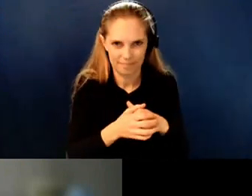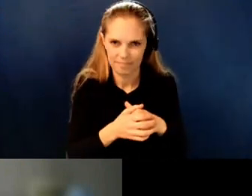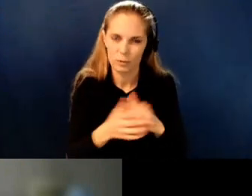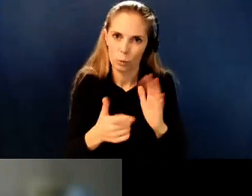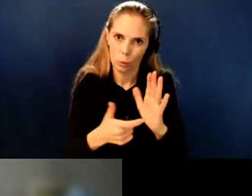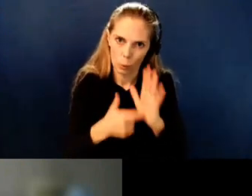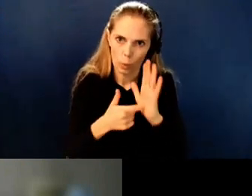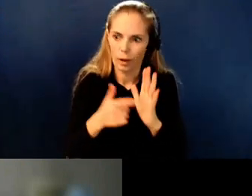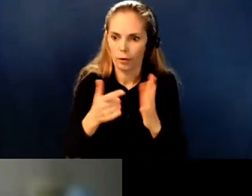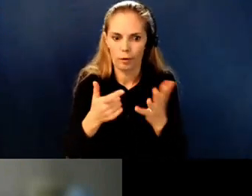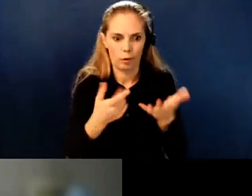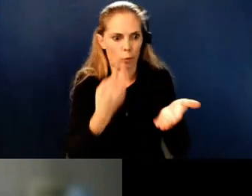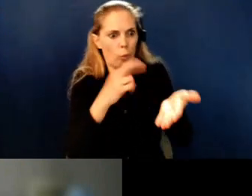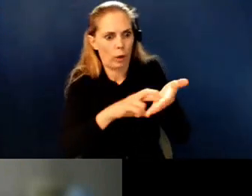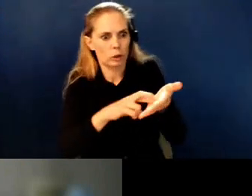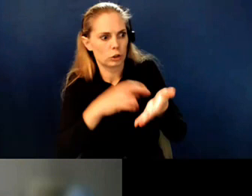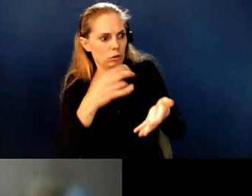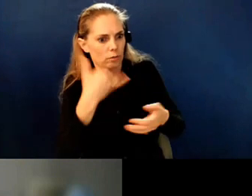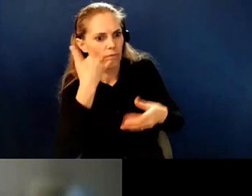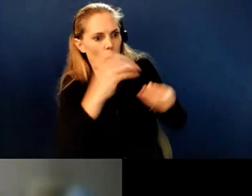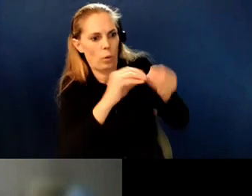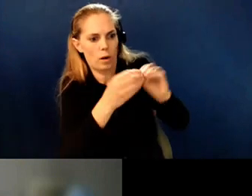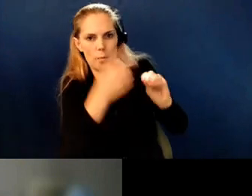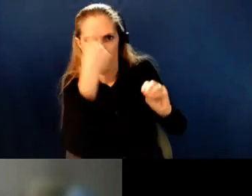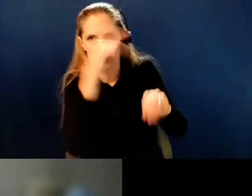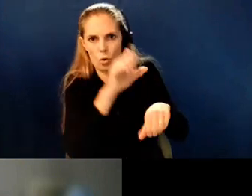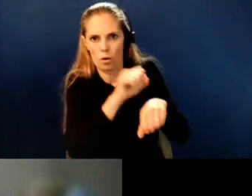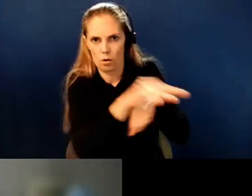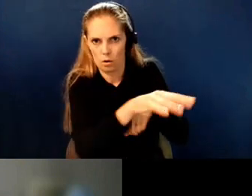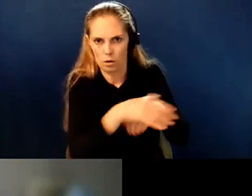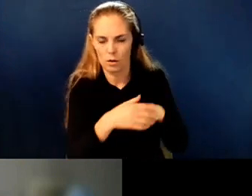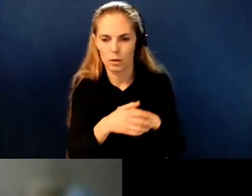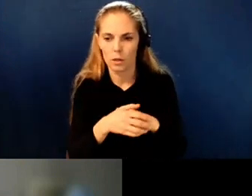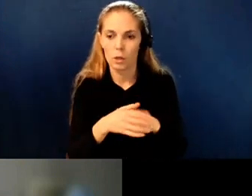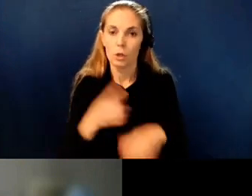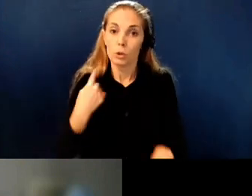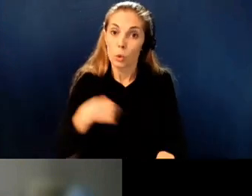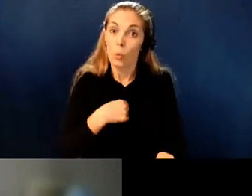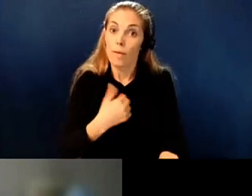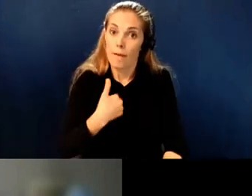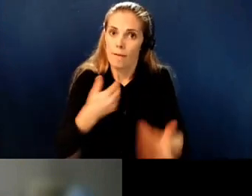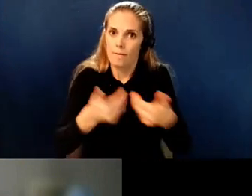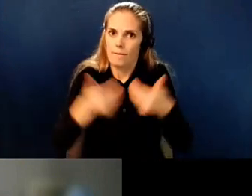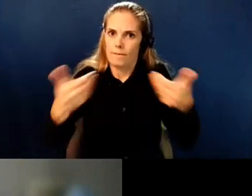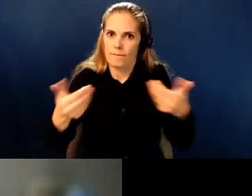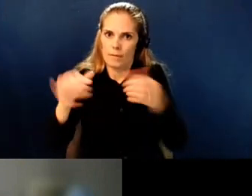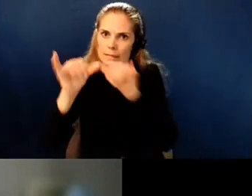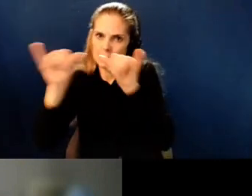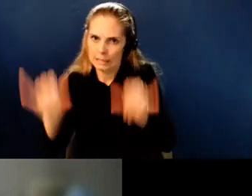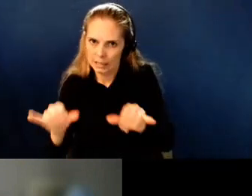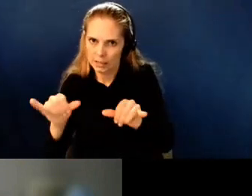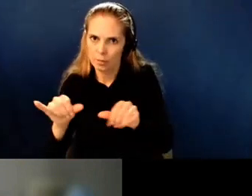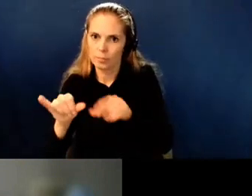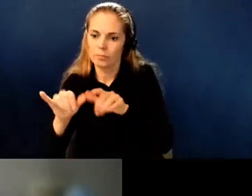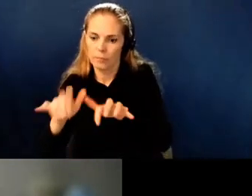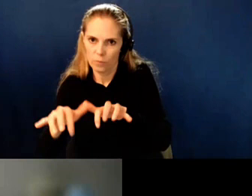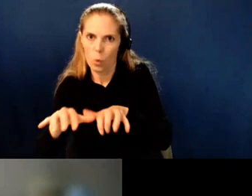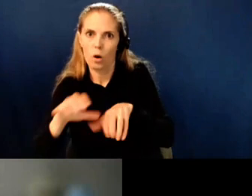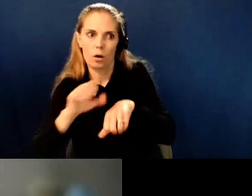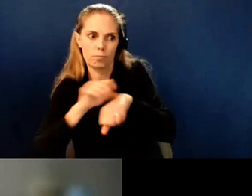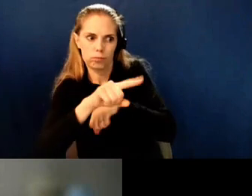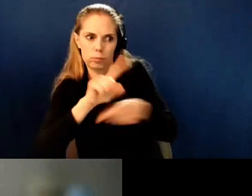have a system that uses that, and then we have a system that does this peer-to-peer, one-to-one messaging as well. But this is just